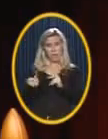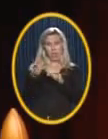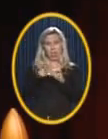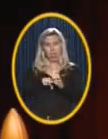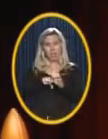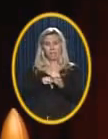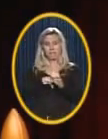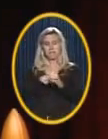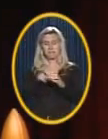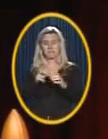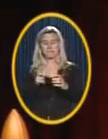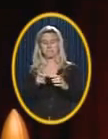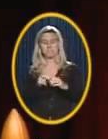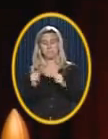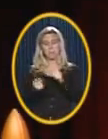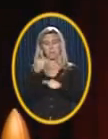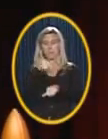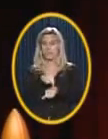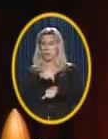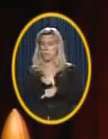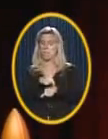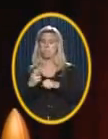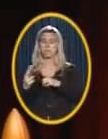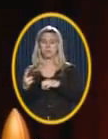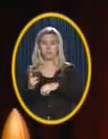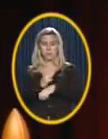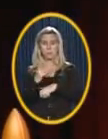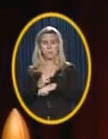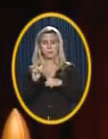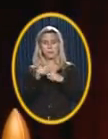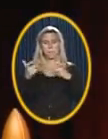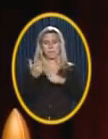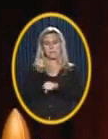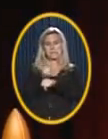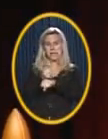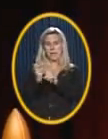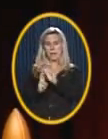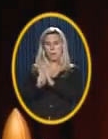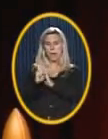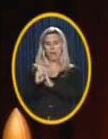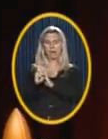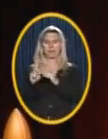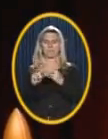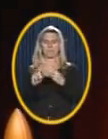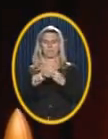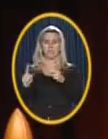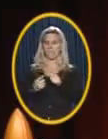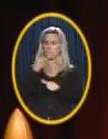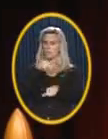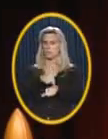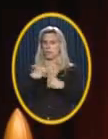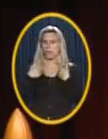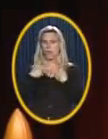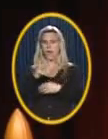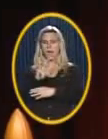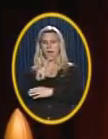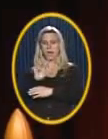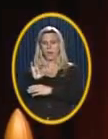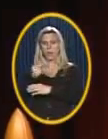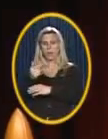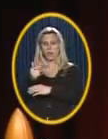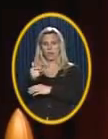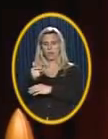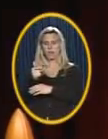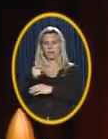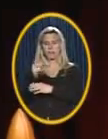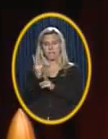launch vehicles. First time we used big solid rockets, first time we had a winged vehicle that was going to